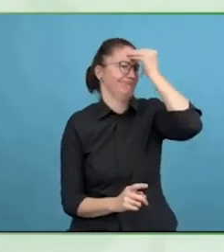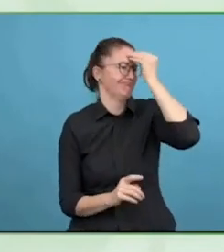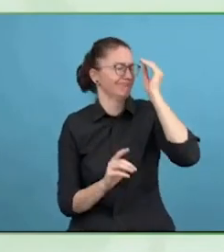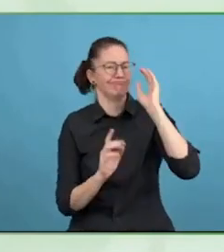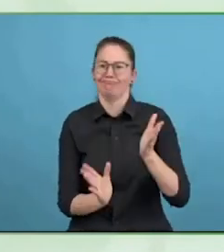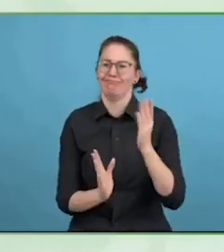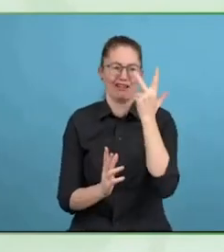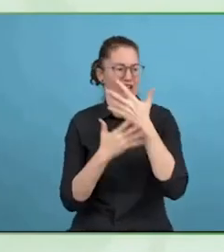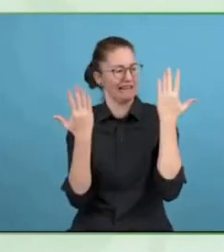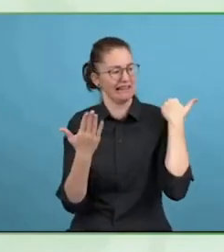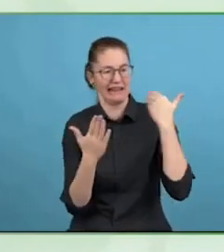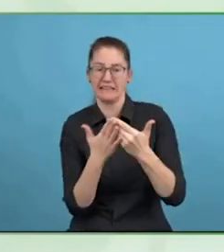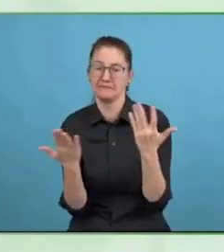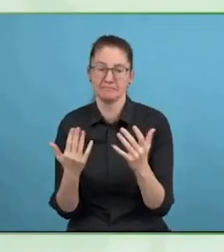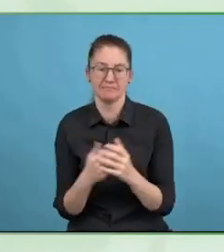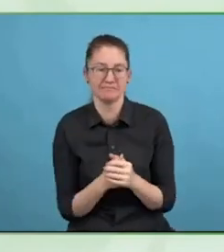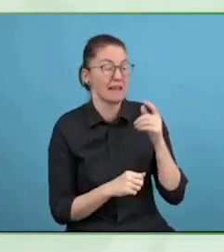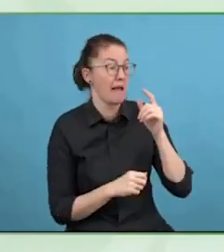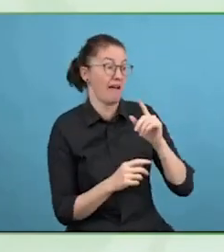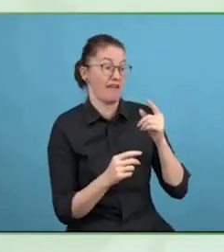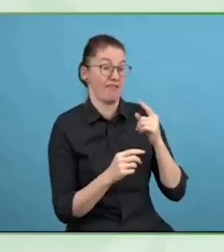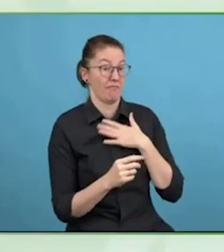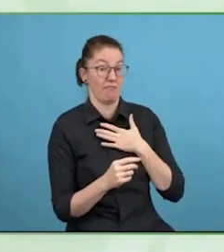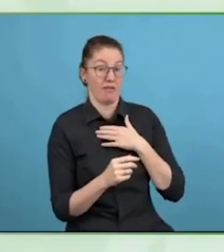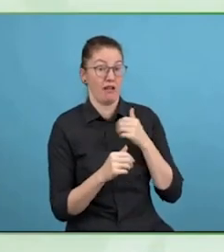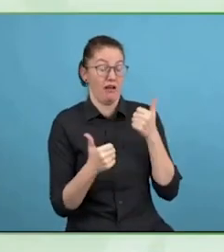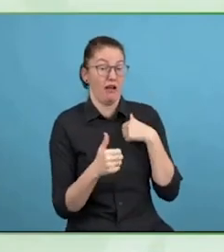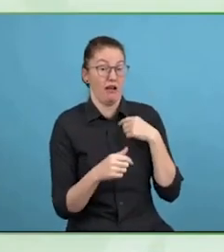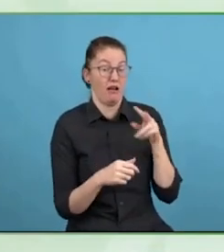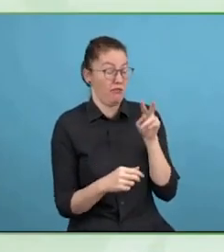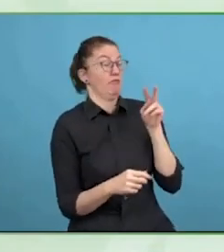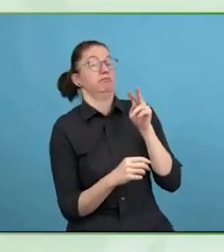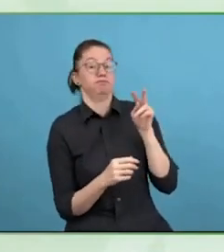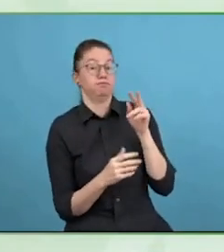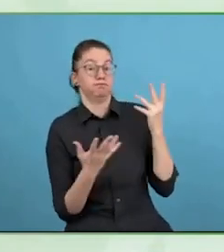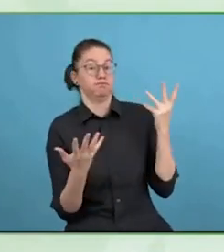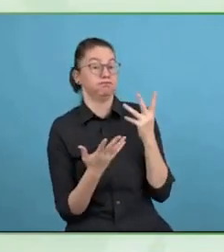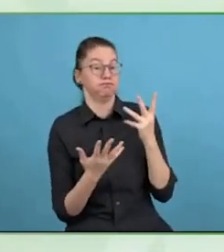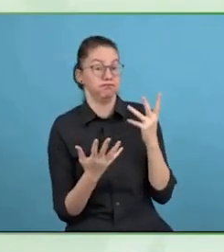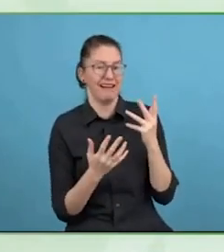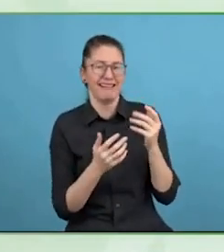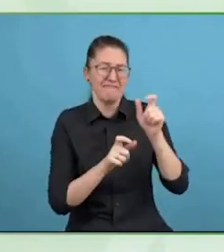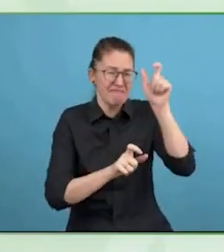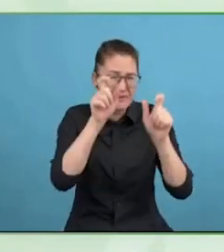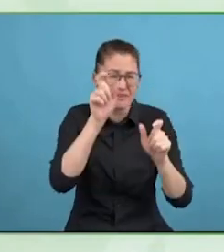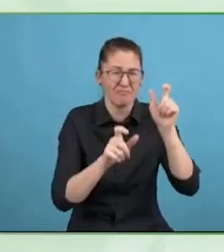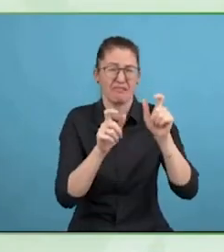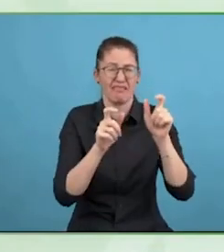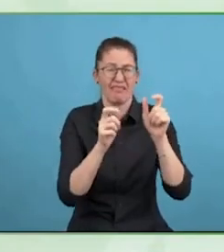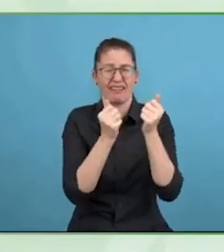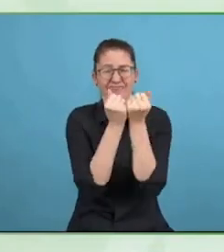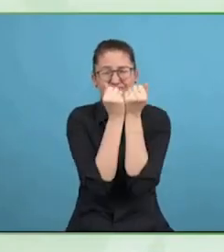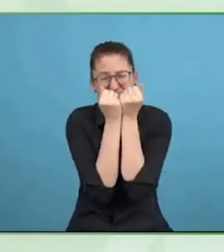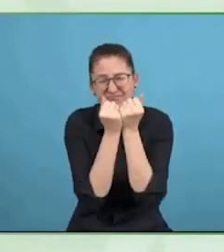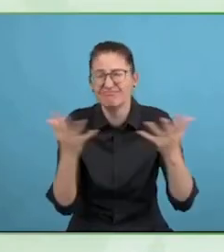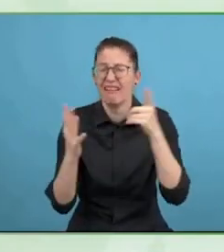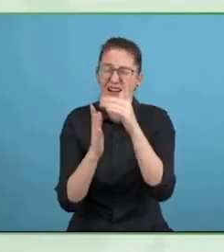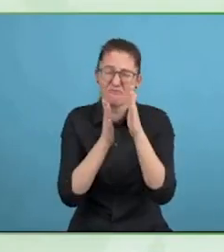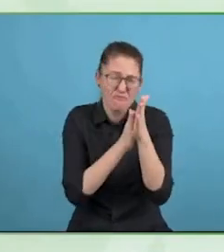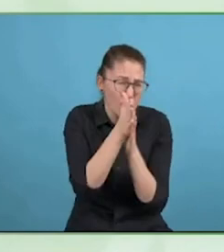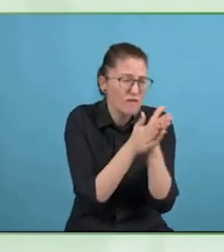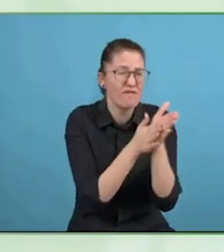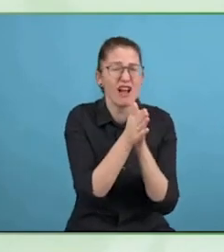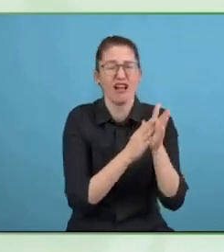the ideas I found could be important also for the further development of the toolbox. So there is a lot of scope for collaboration in